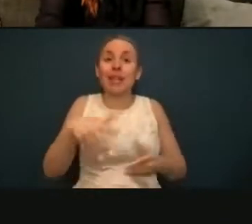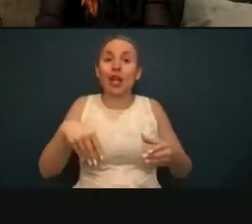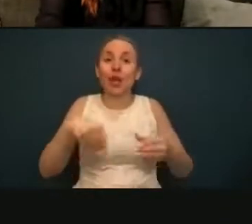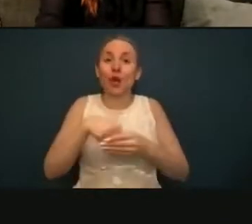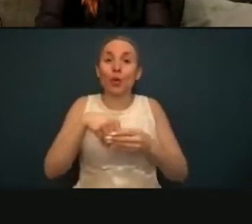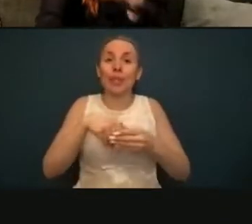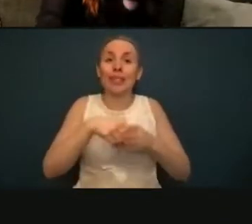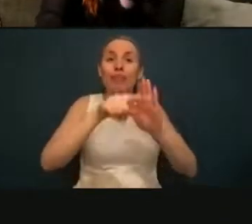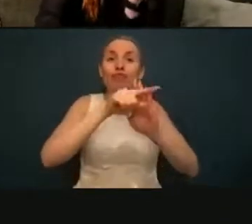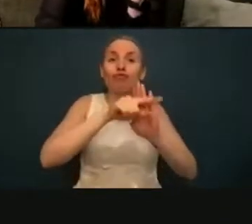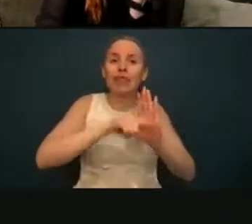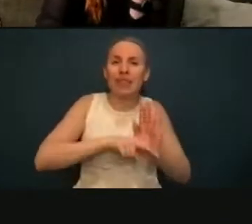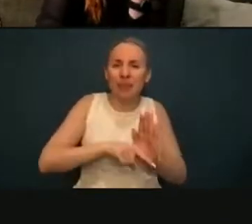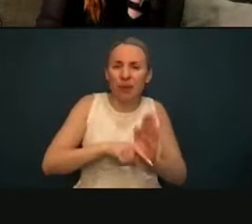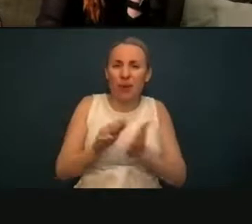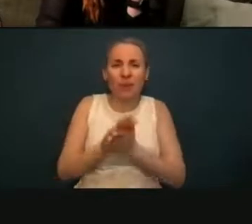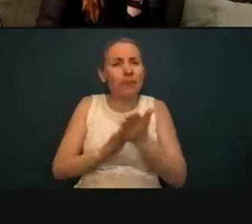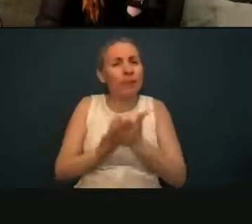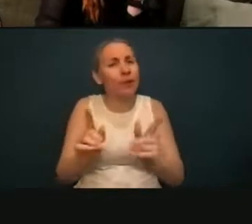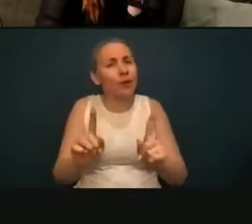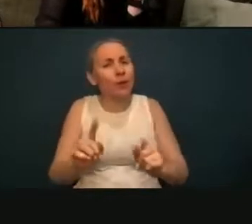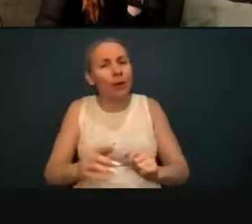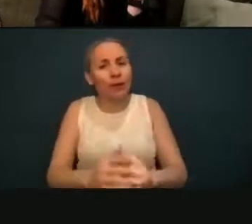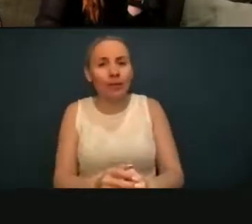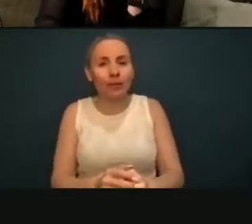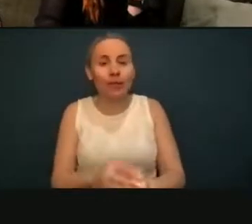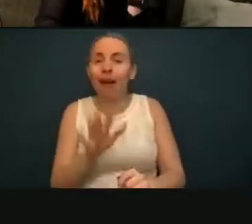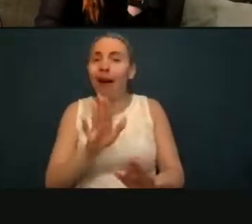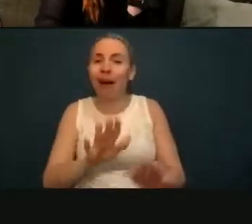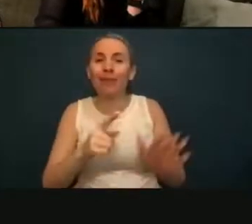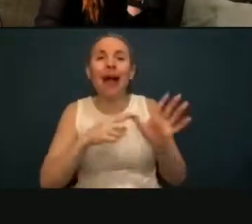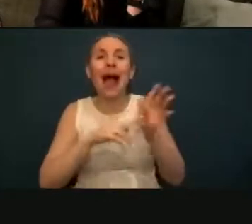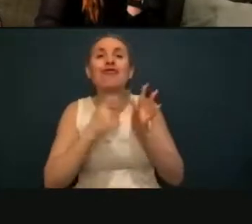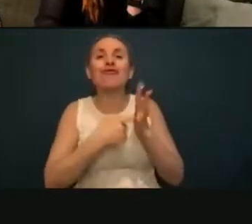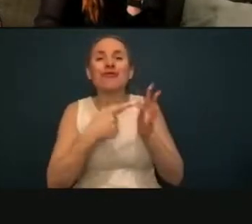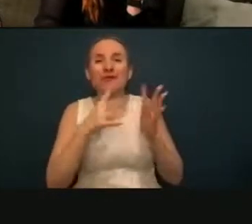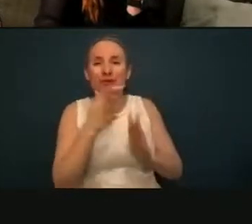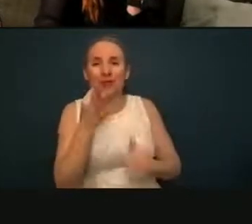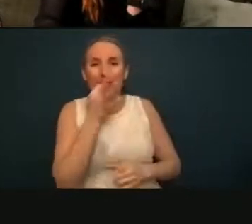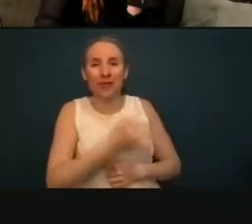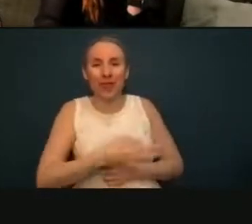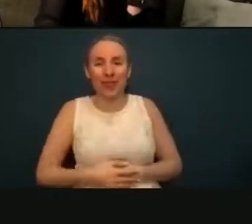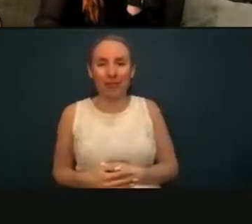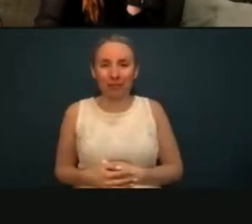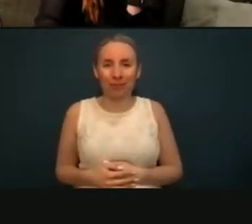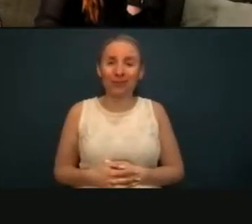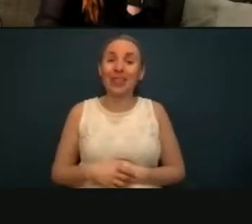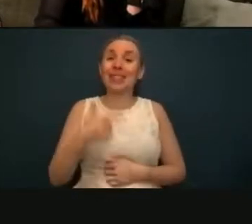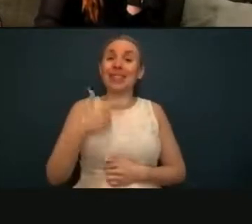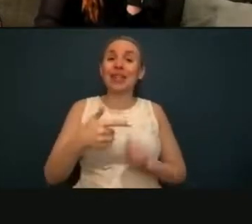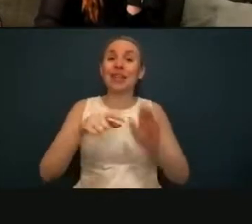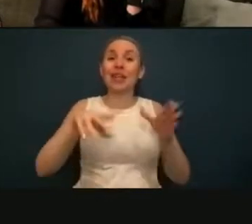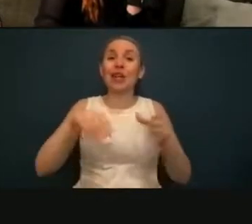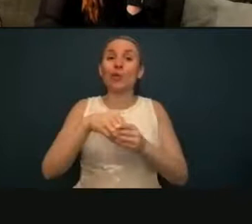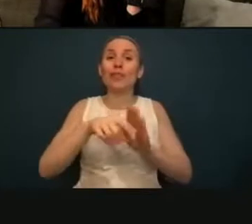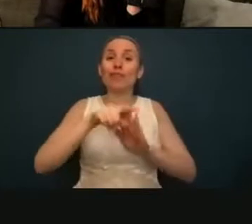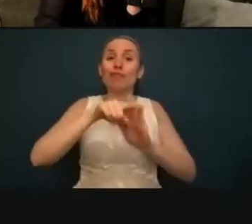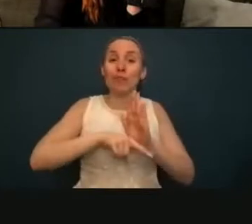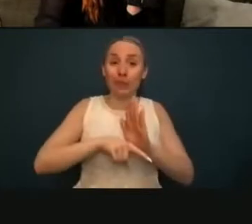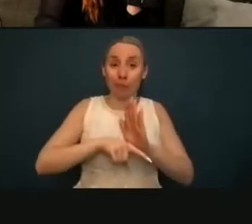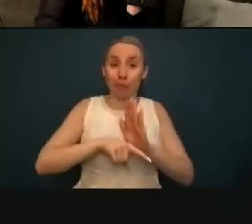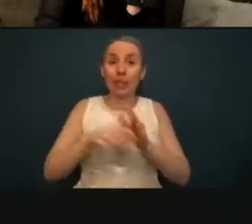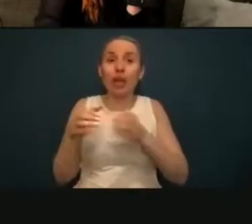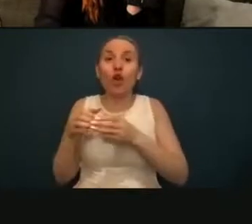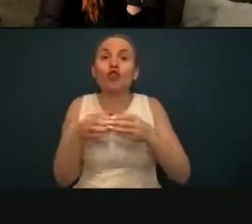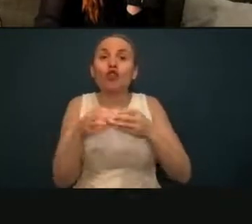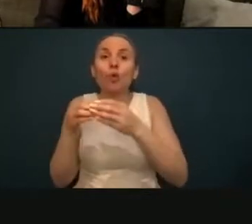about what it is for those that may not know? Yeah, sure, Nathan. The 7 inclusive principles were developed by a consortium